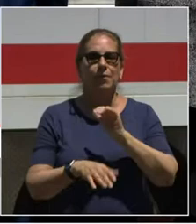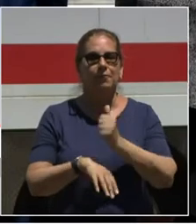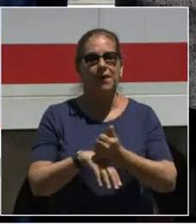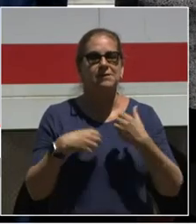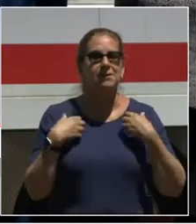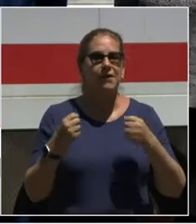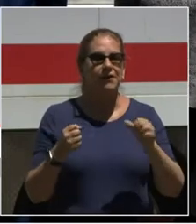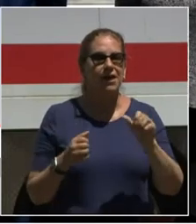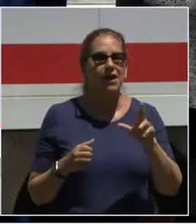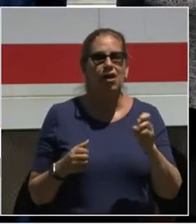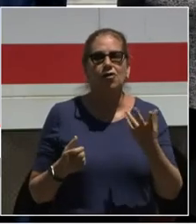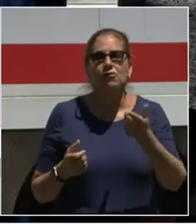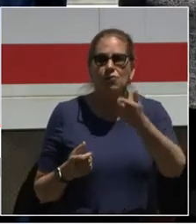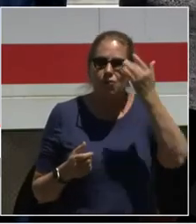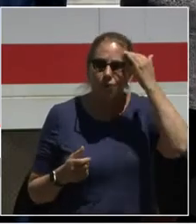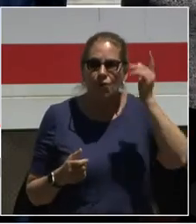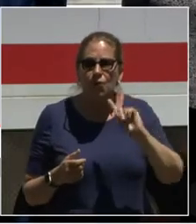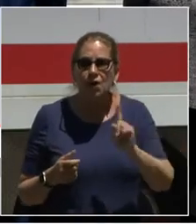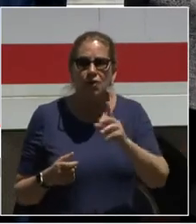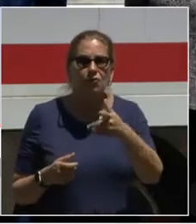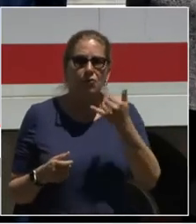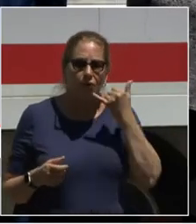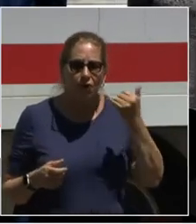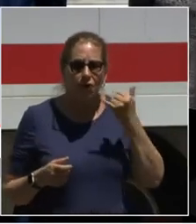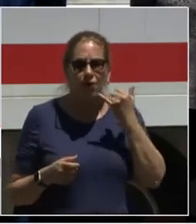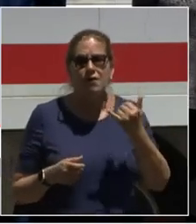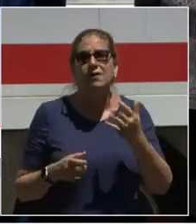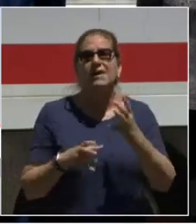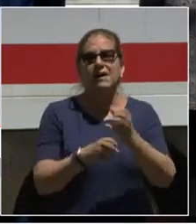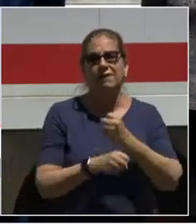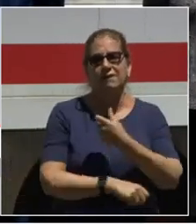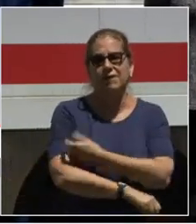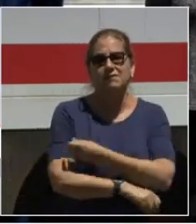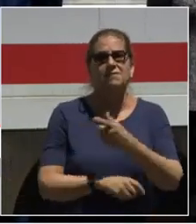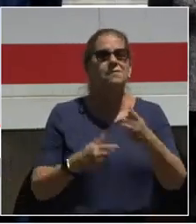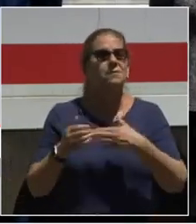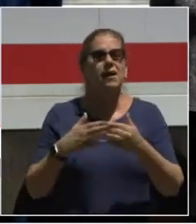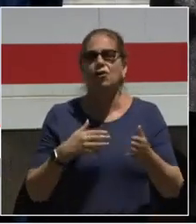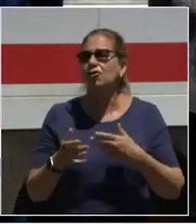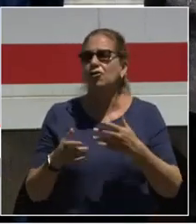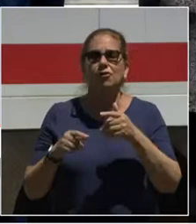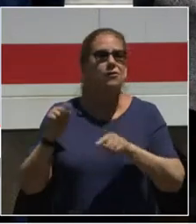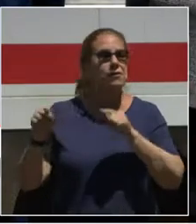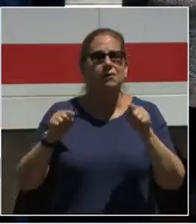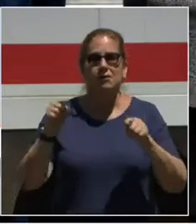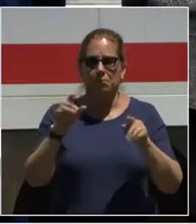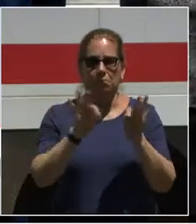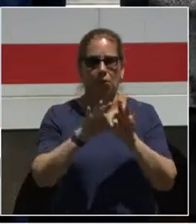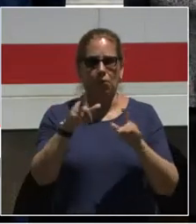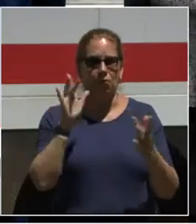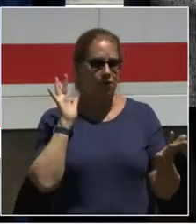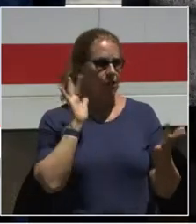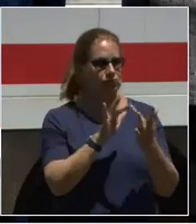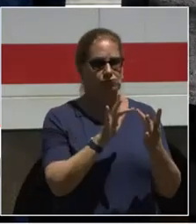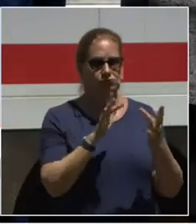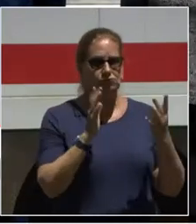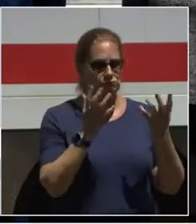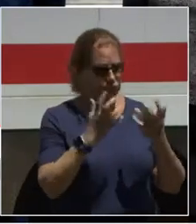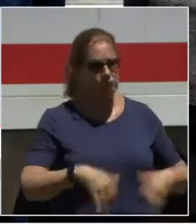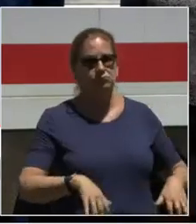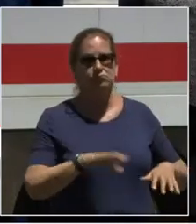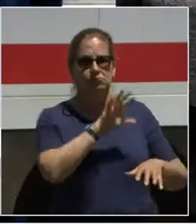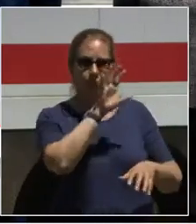a vaccination-only appointment. DC Health is also working with several community providers to place